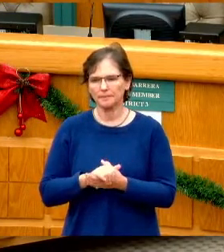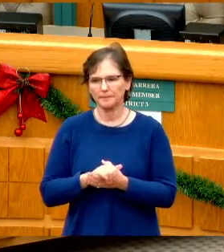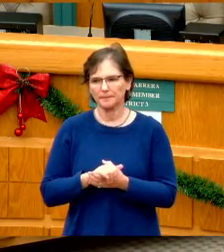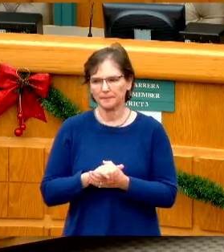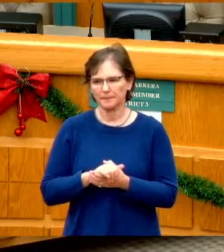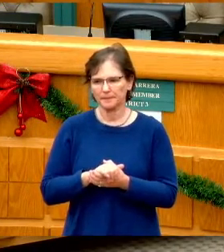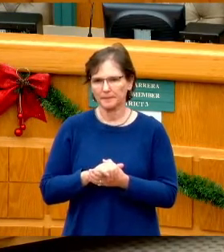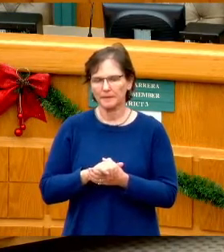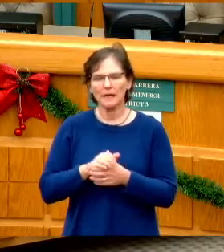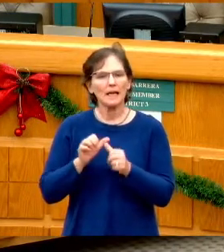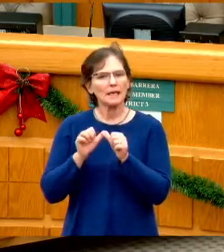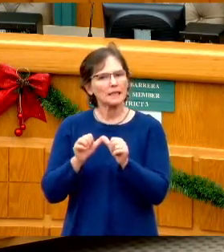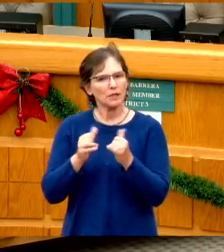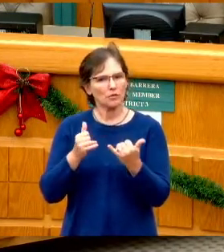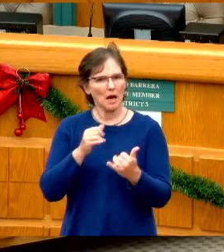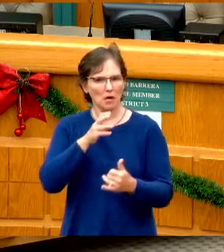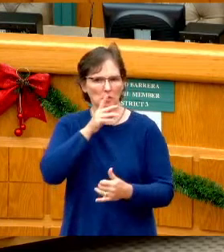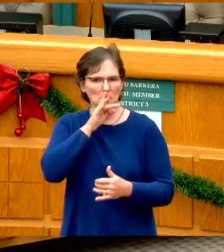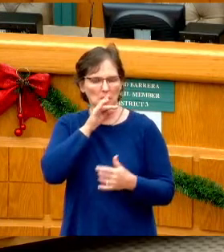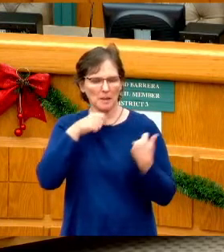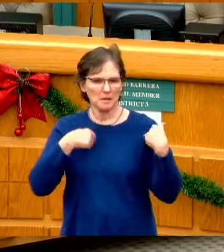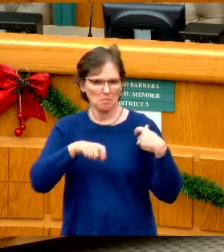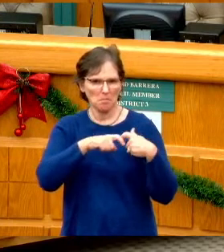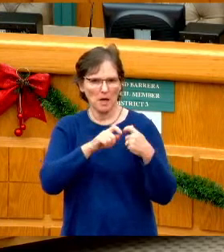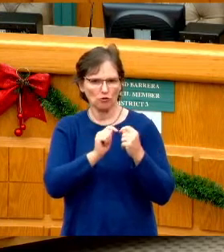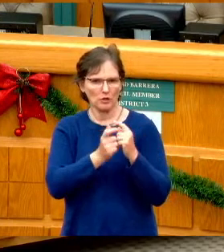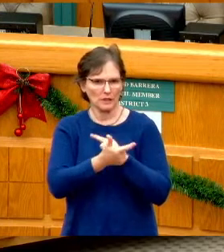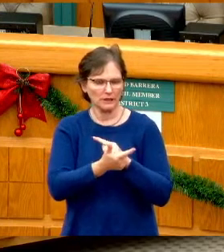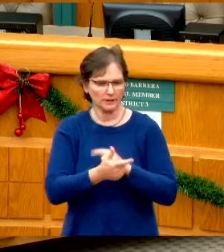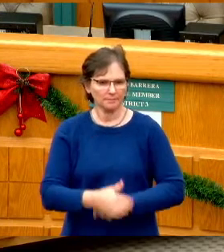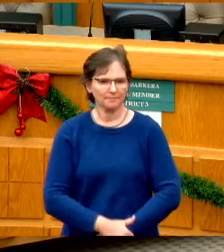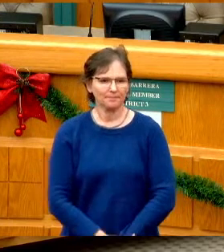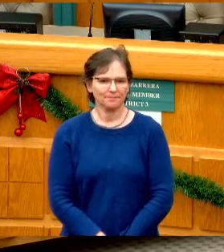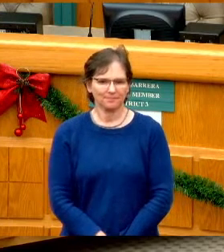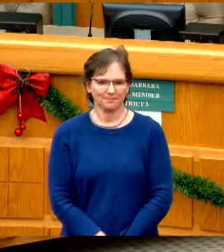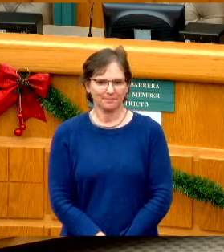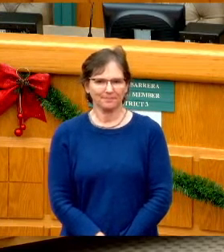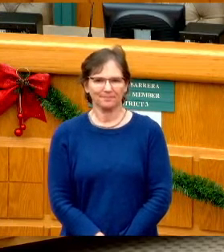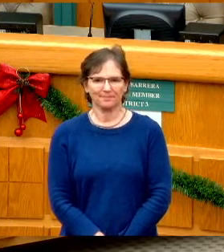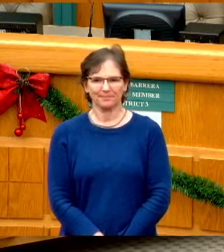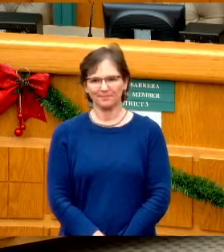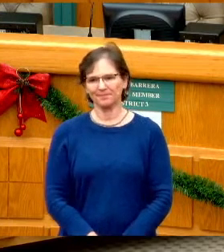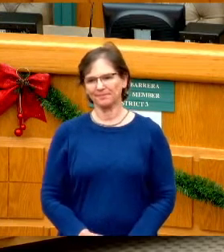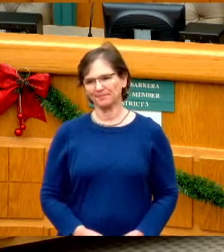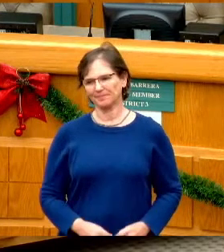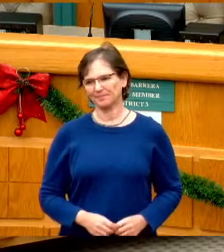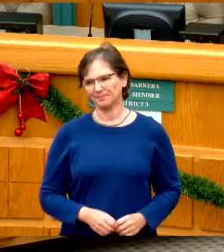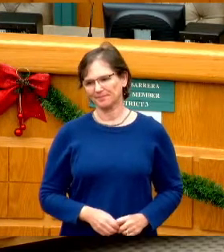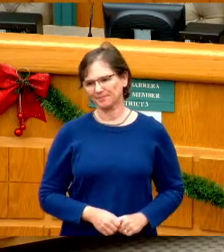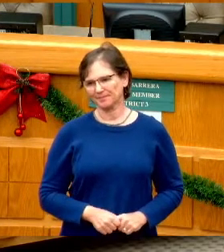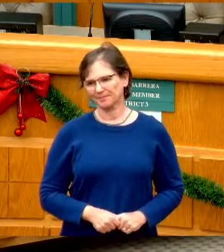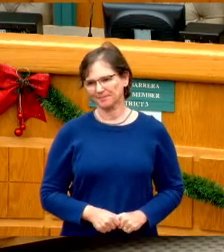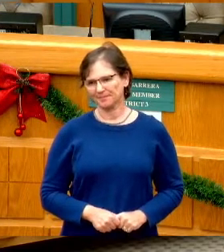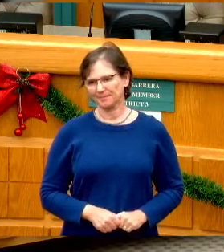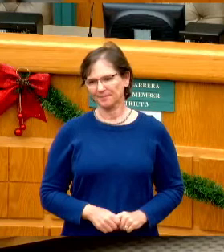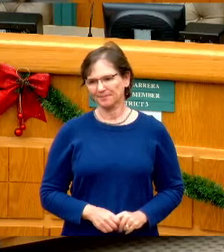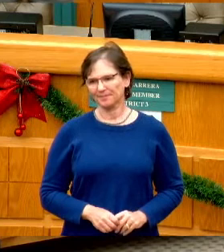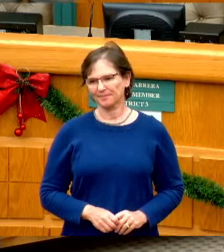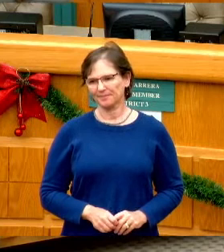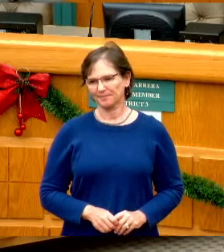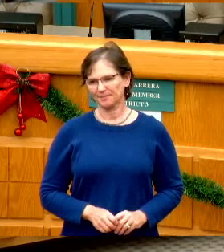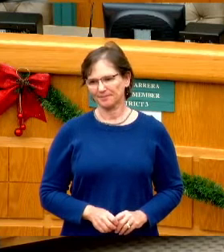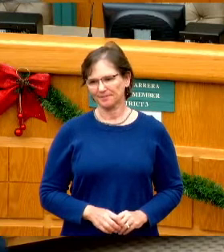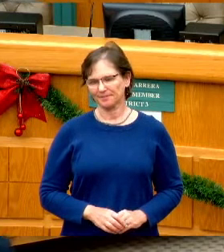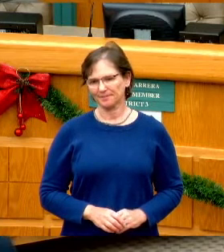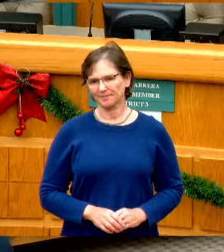YouTube, en su handle @cbcovid. En vivo va a haber una sesión de preguntas y respuestas los viernes en